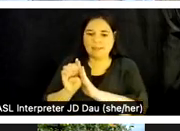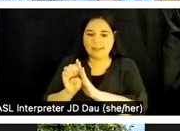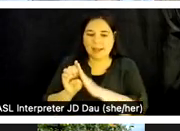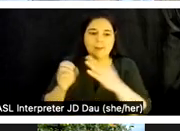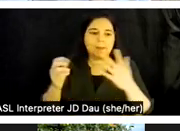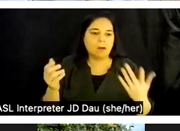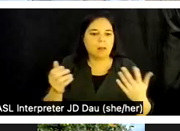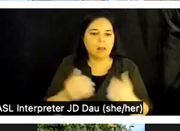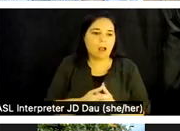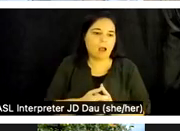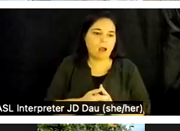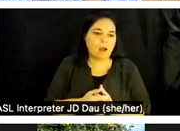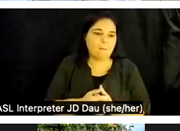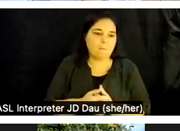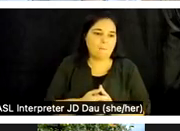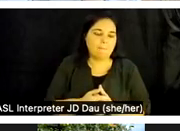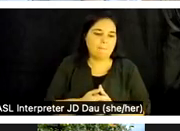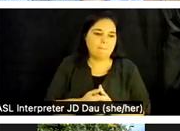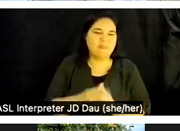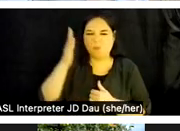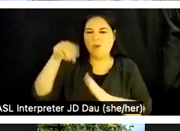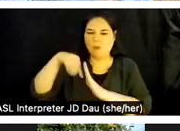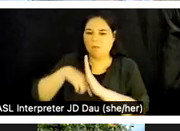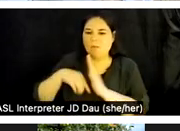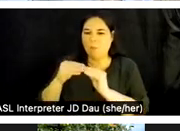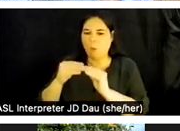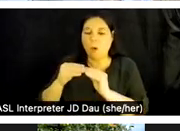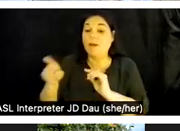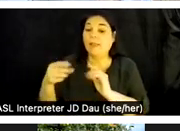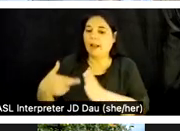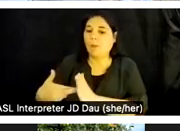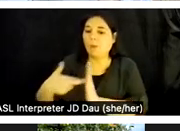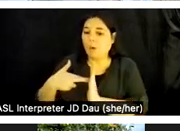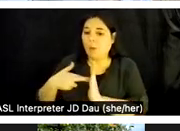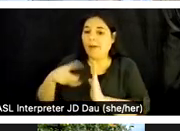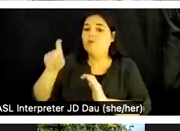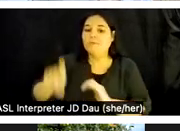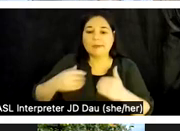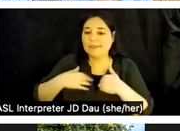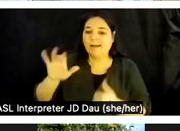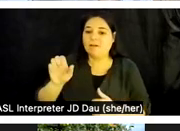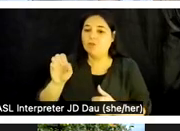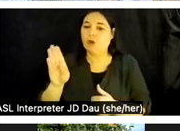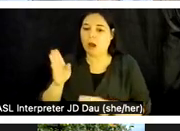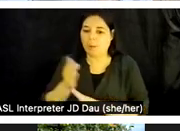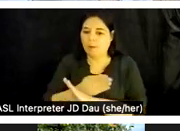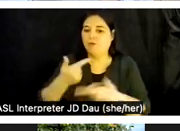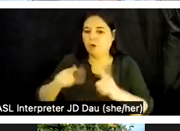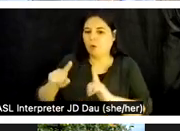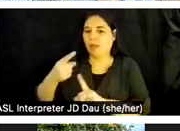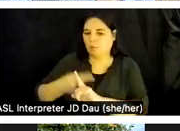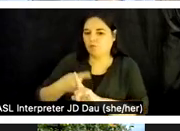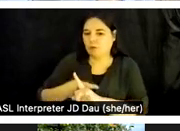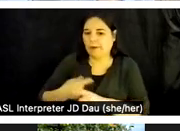we're gonna come to this later, a requirement that you have a job to rent an apartment, that you have to